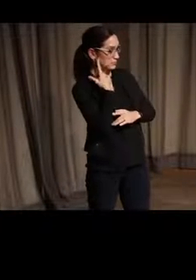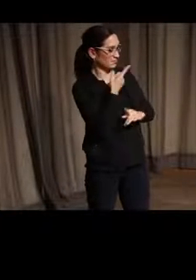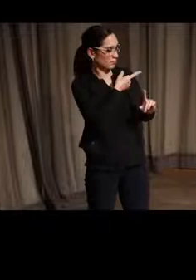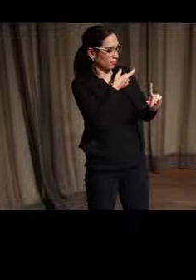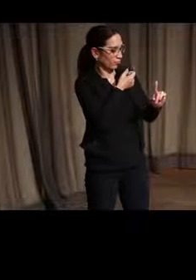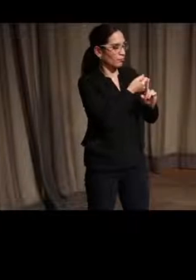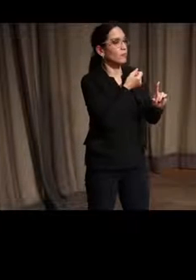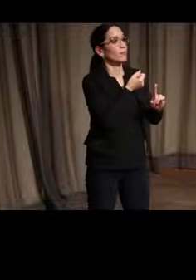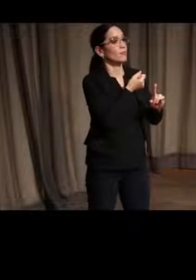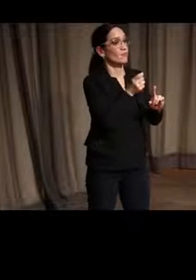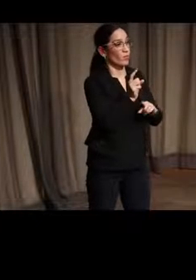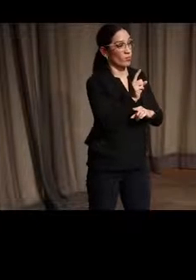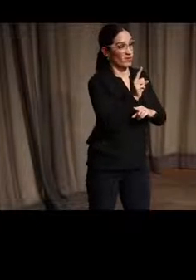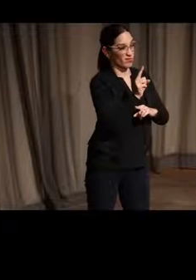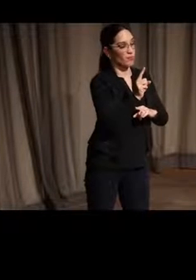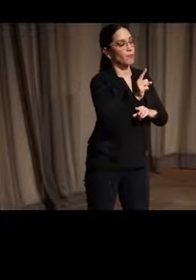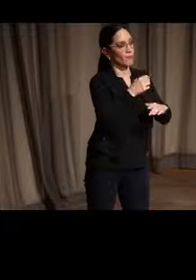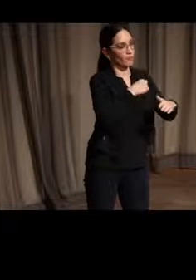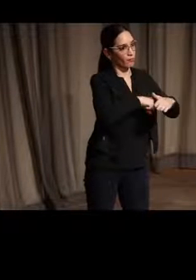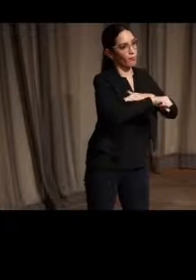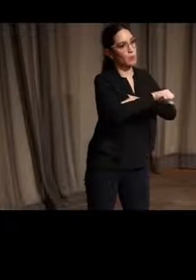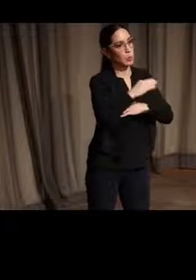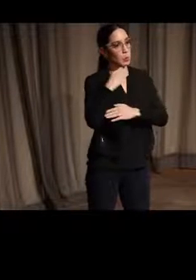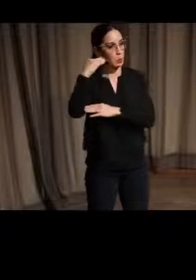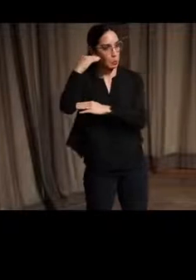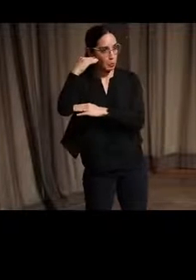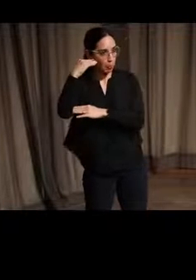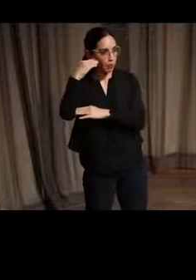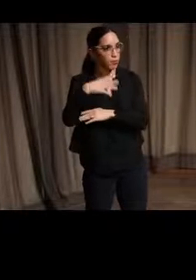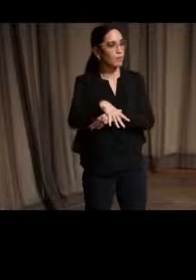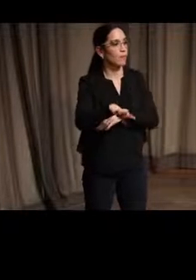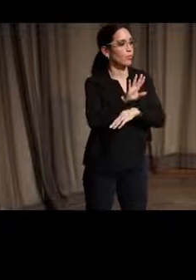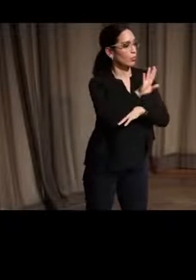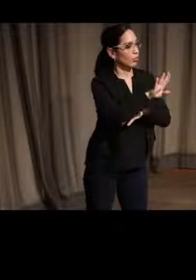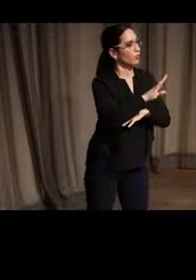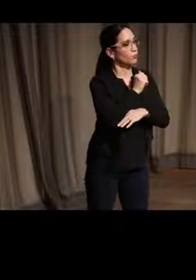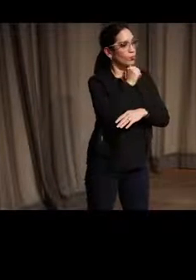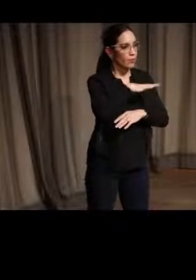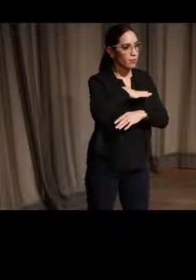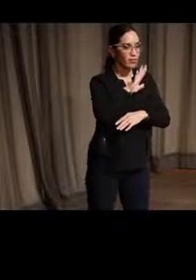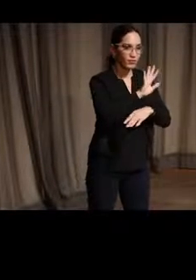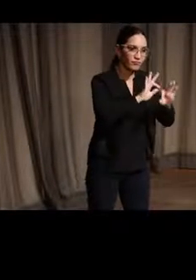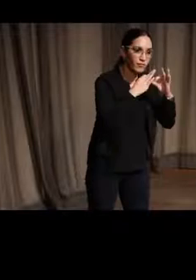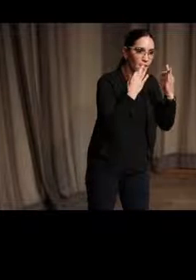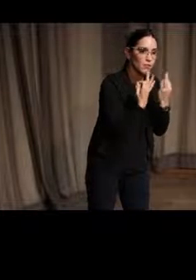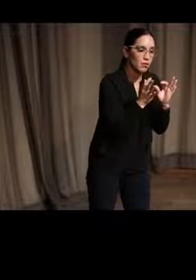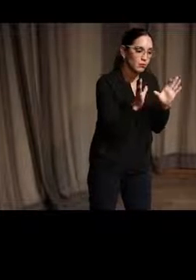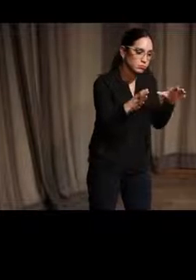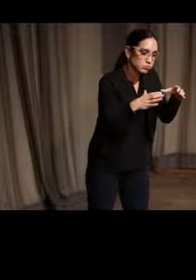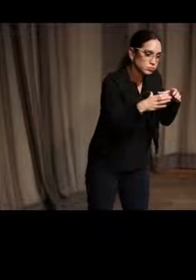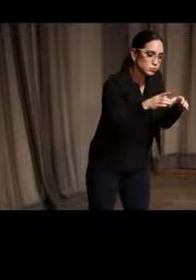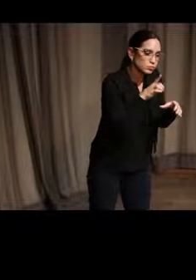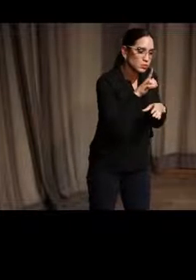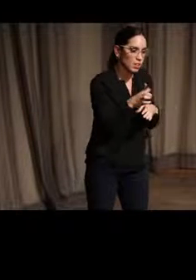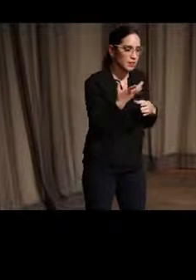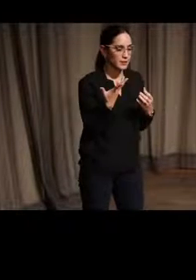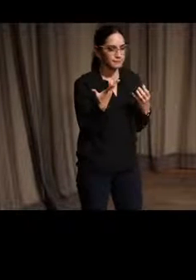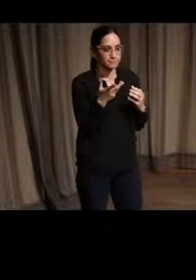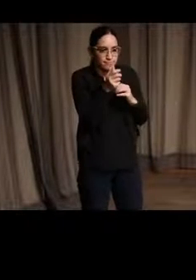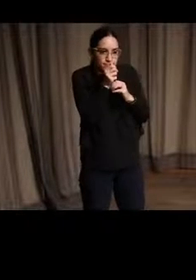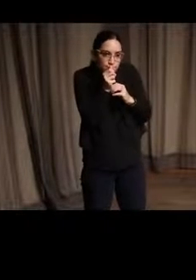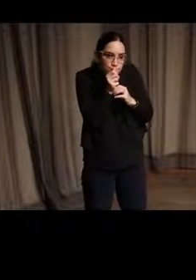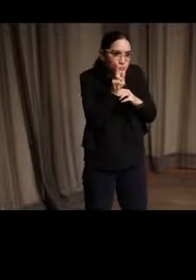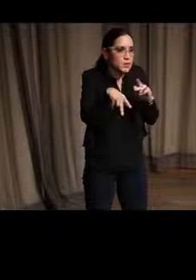the midwife and maybe the woman's partner and her family. So the sounds are also very, very intimate, I think, to mirror